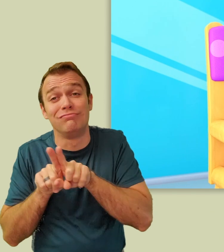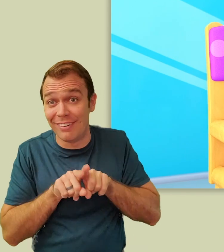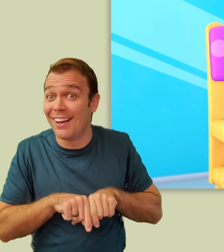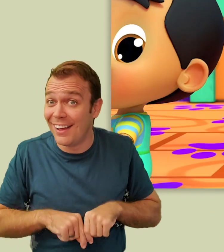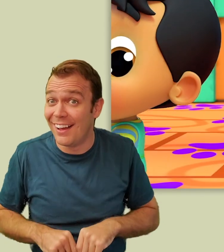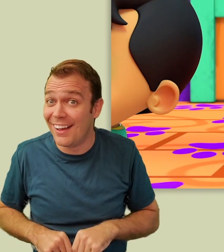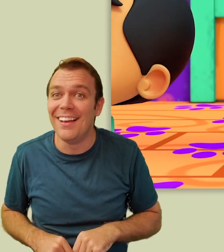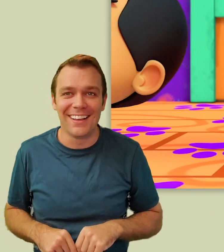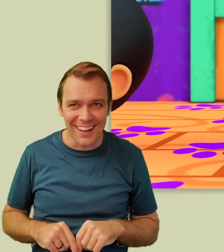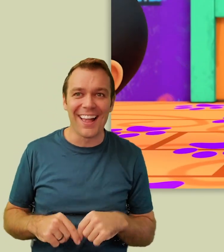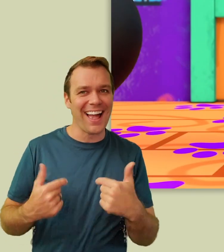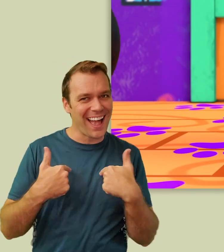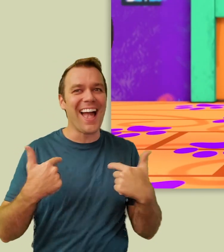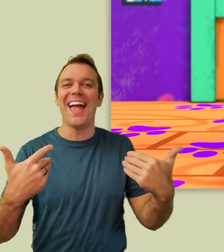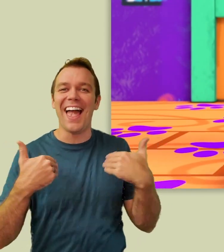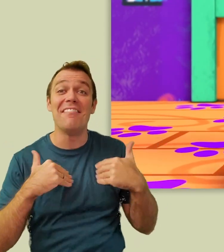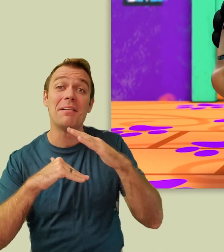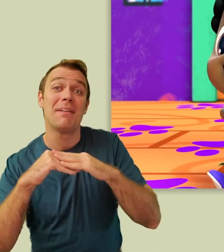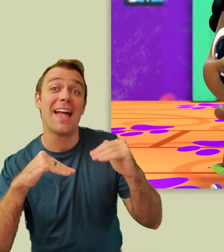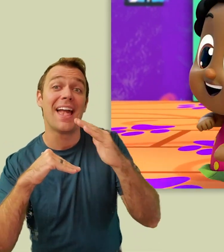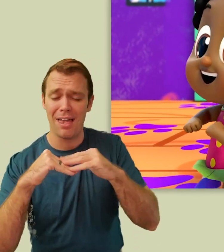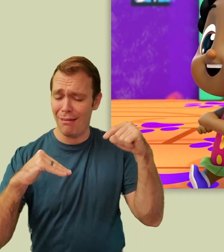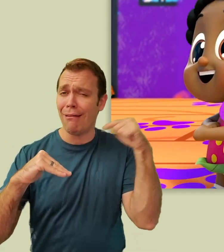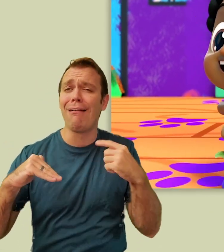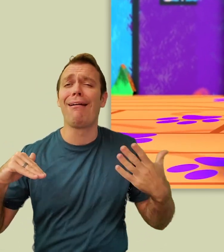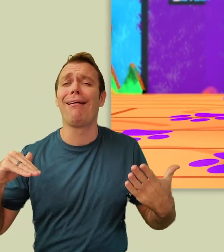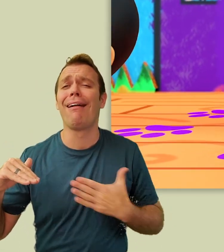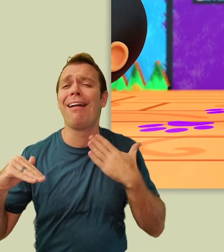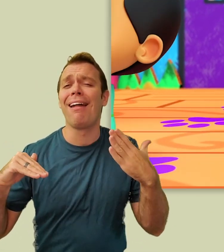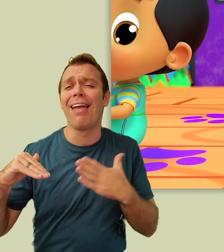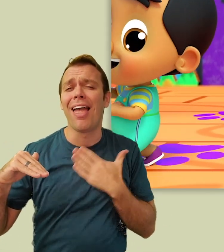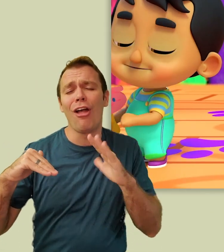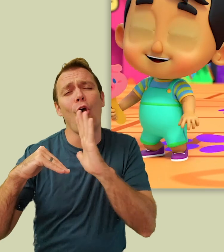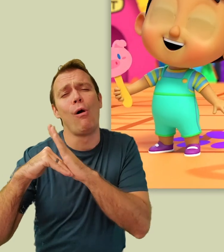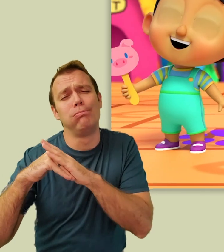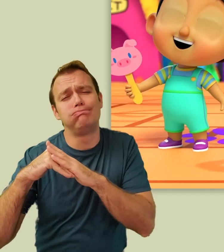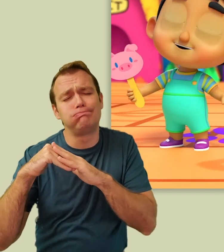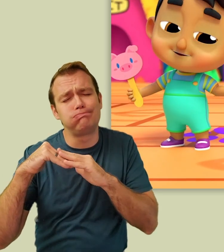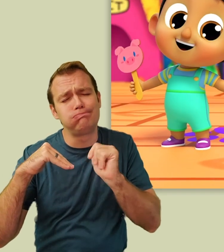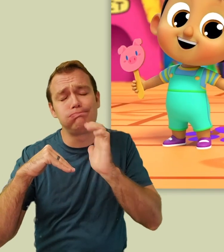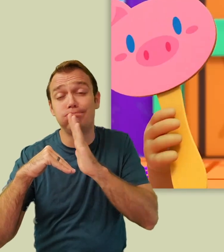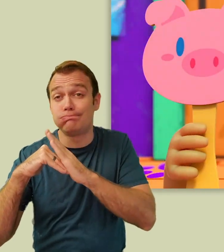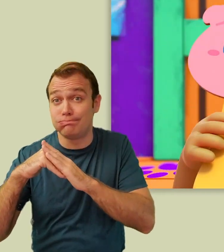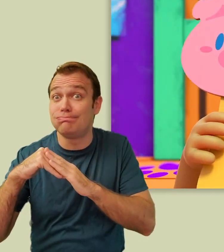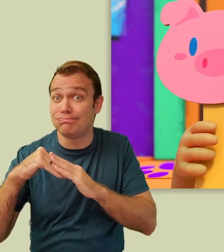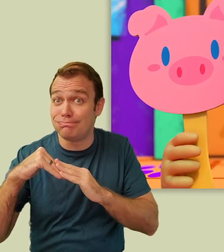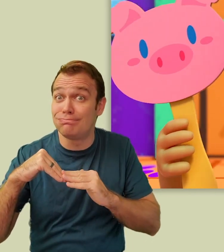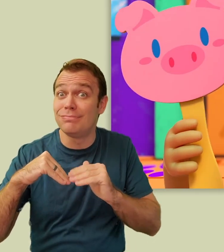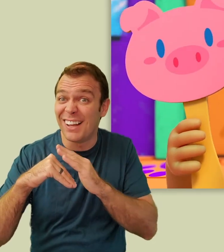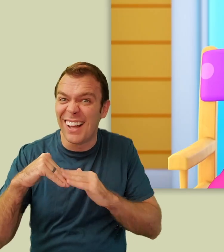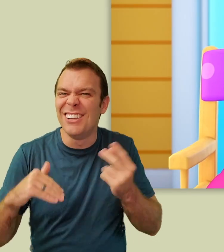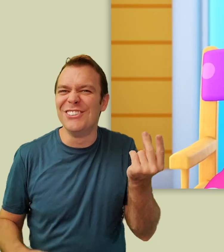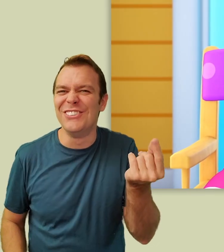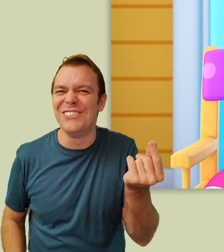you. Yeah! I have a pet. A happy little pet. A furry little pet.